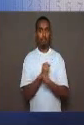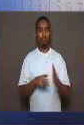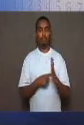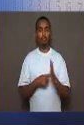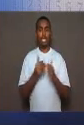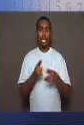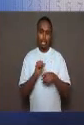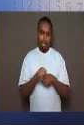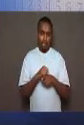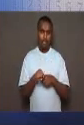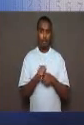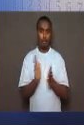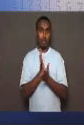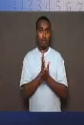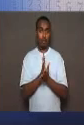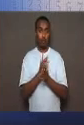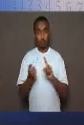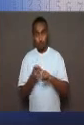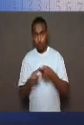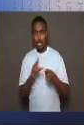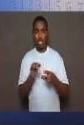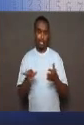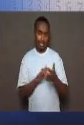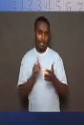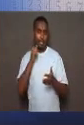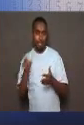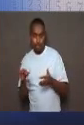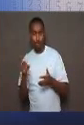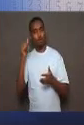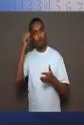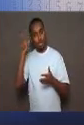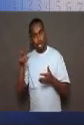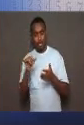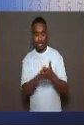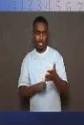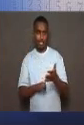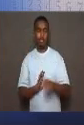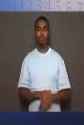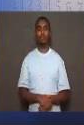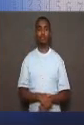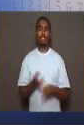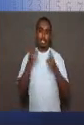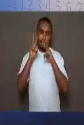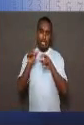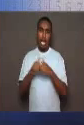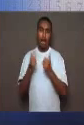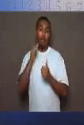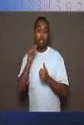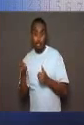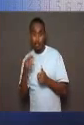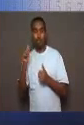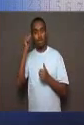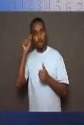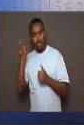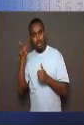paragraph. Then trade papers with a classmate and read his or her essay. See how his or